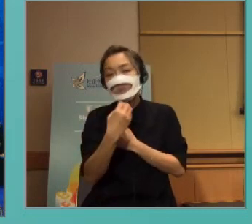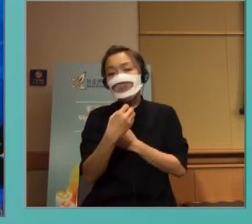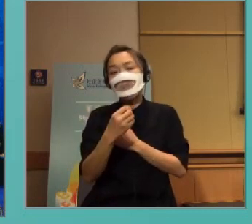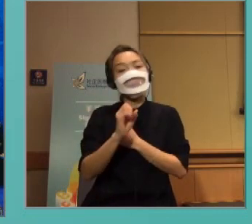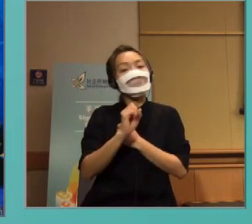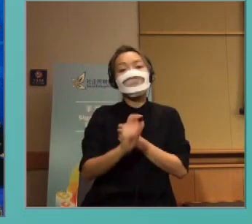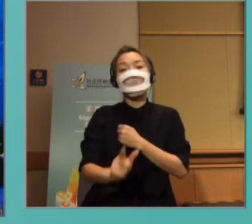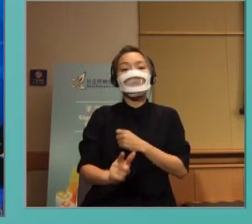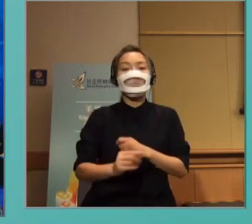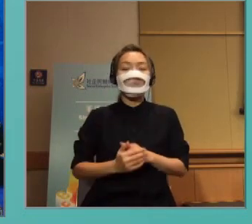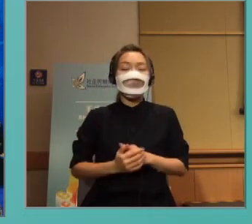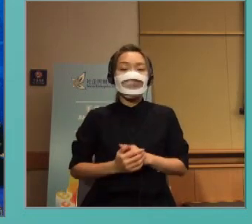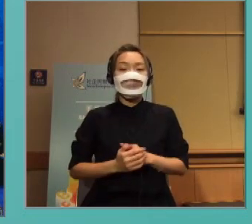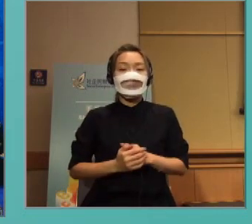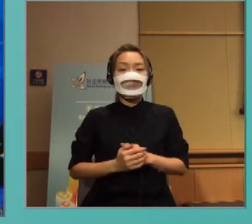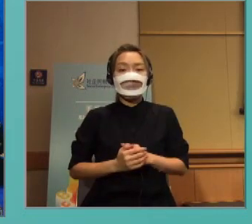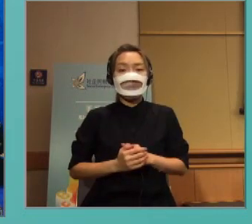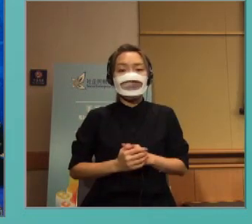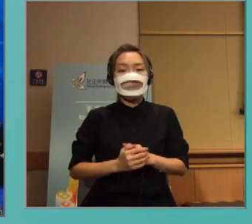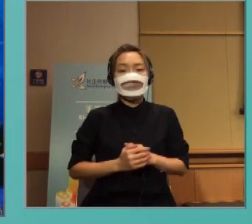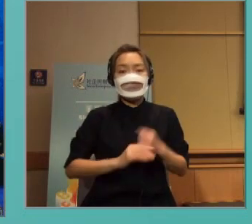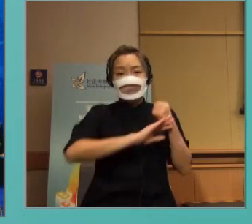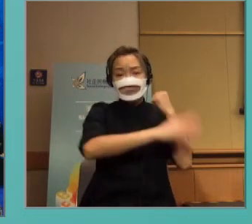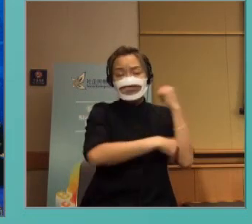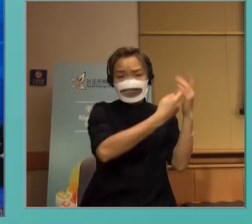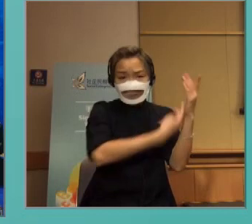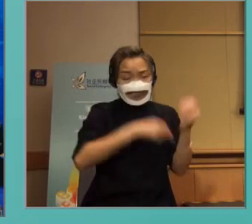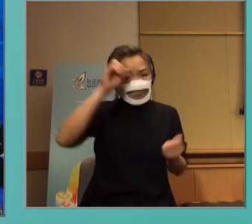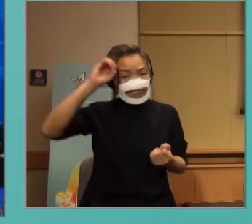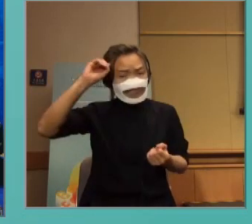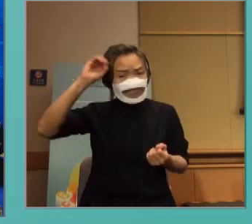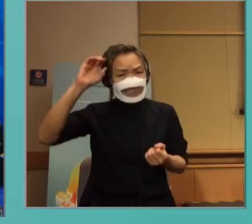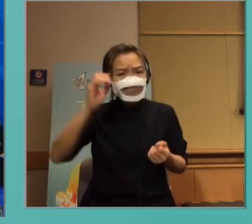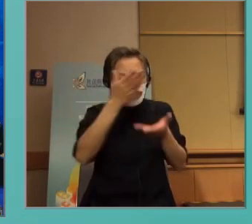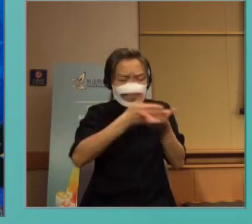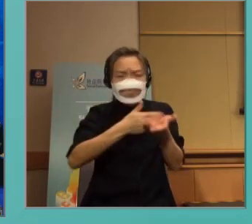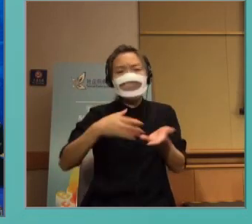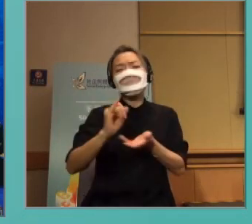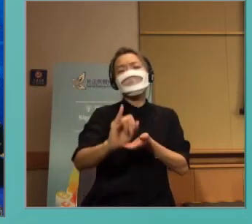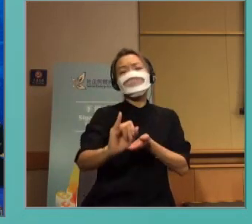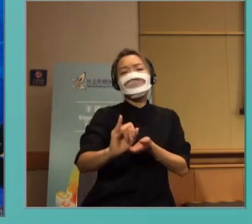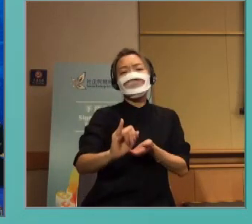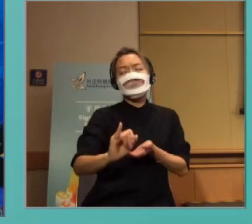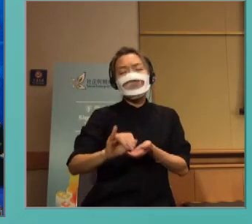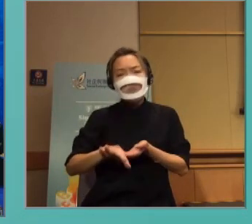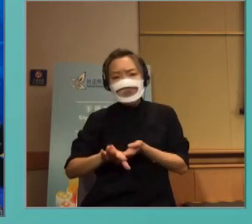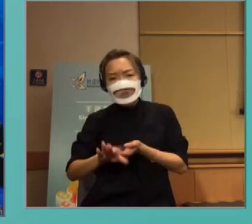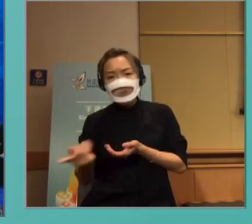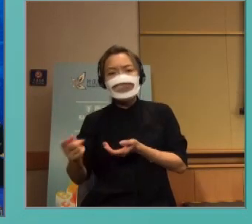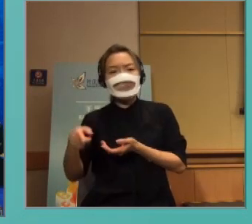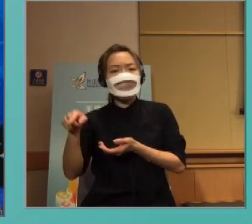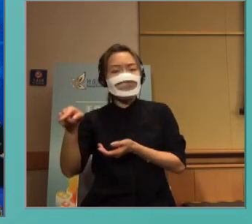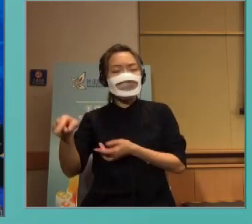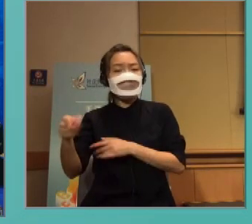wrong. On the other hand, if you're talking about former regulators like ProSynergy and ourselves, we have actually been engaged